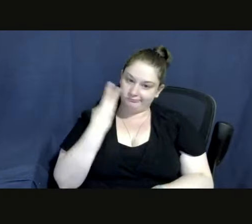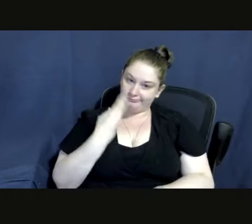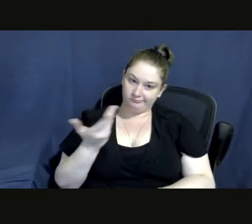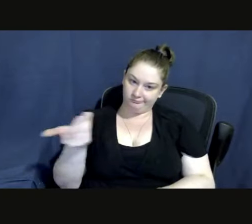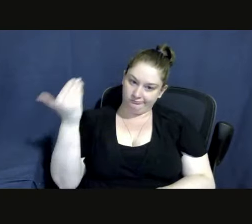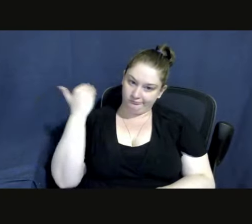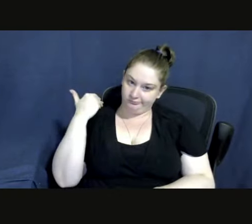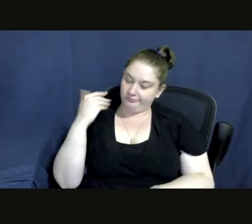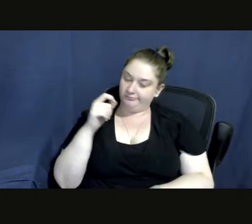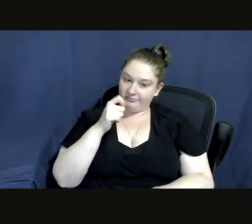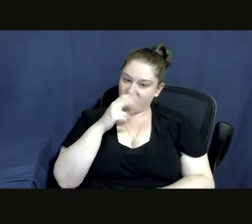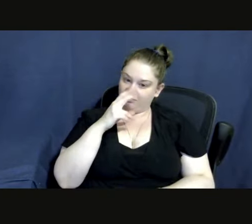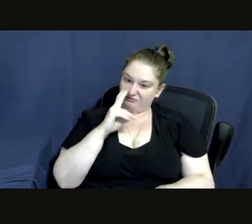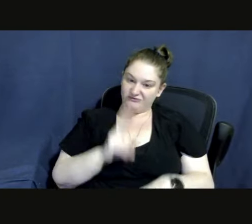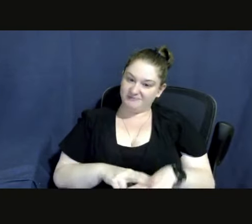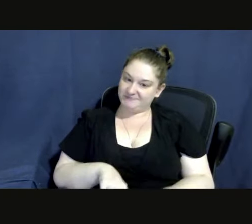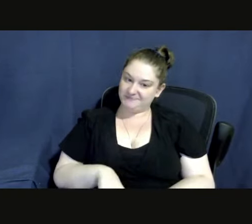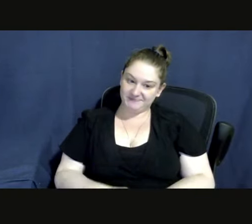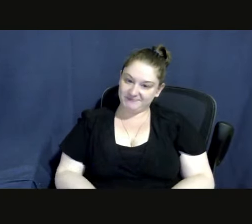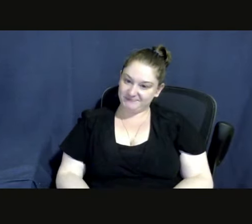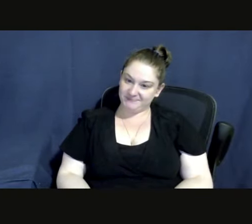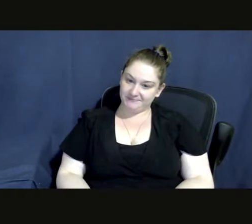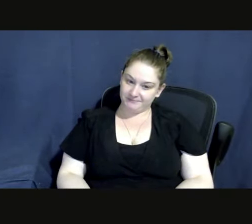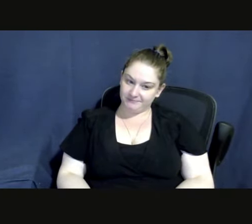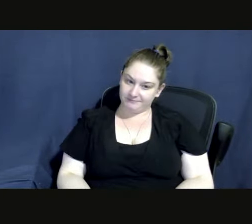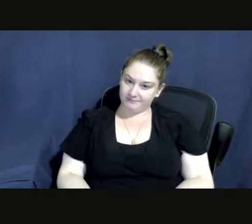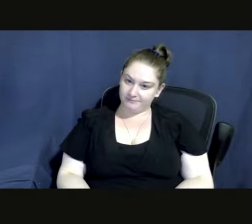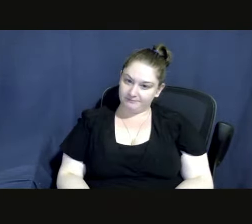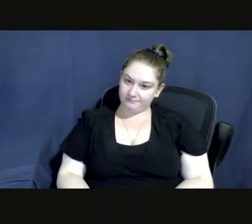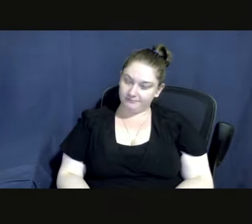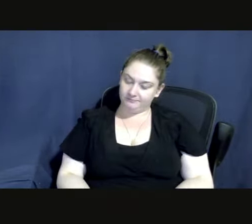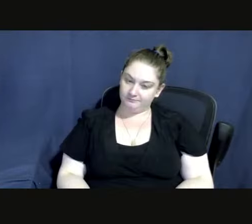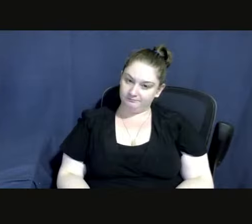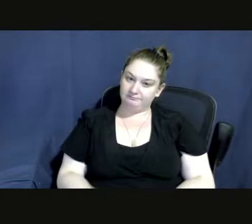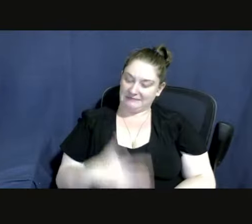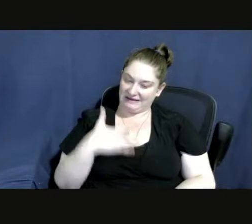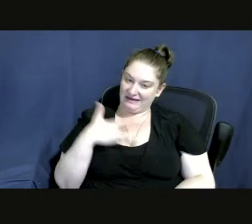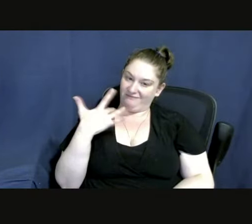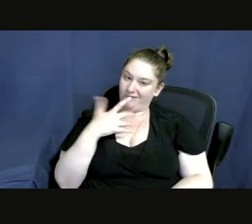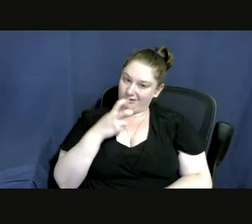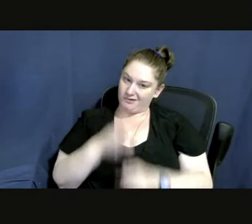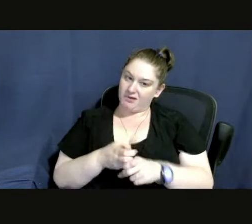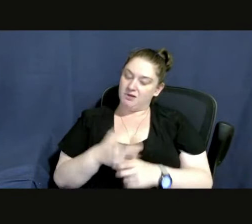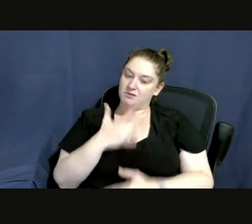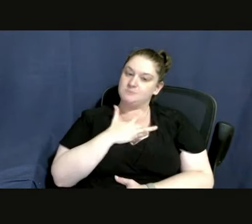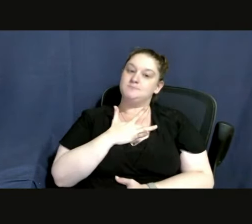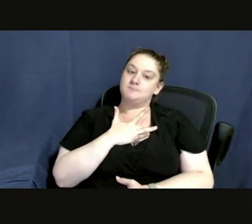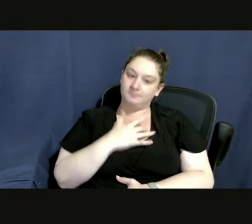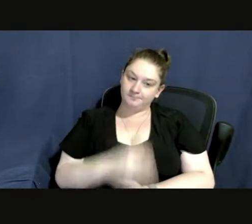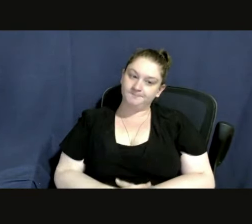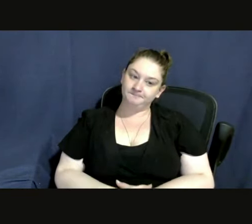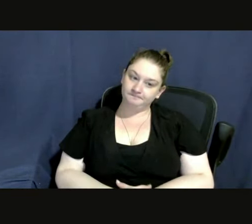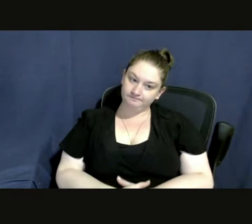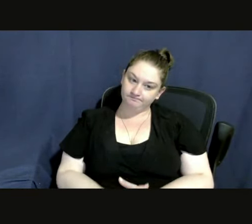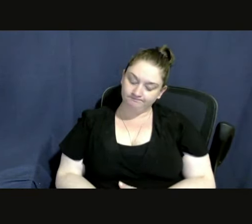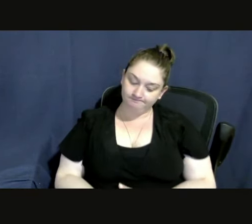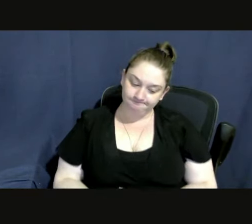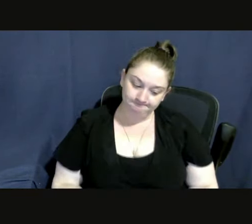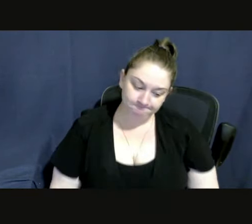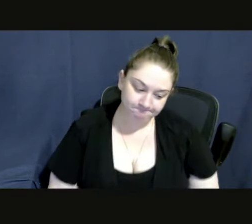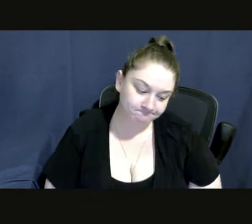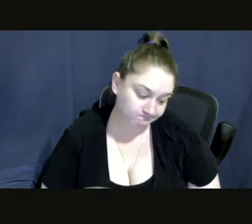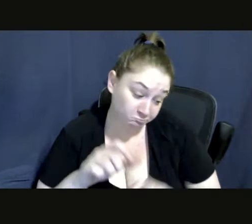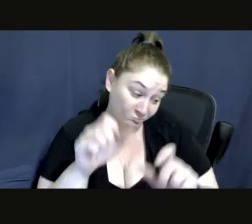no fun. We all feel it. It all feels heavy and kind of gross right now. And I can